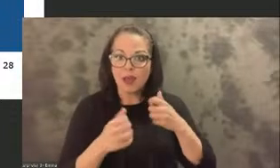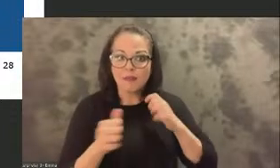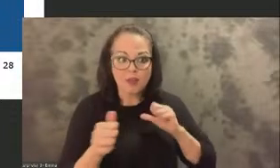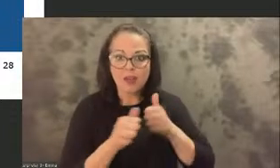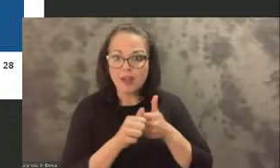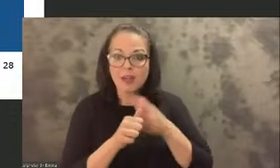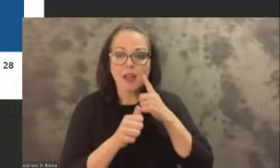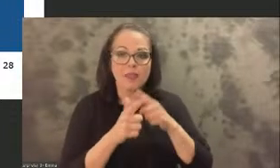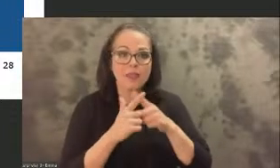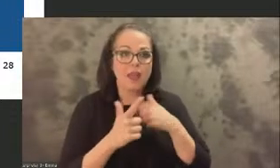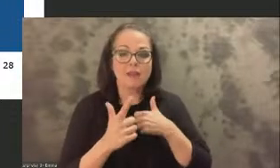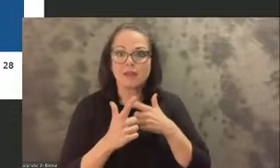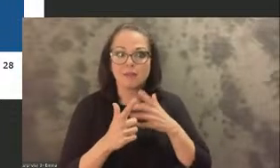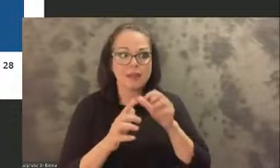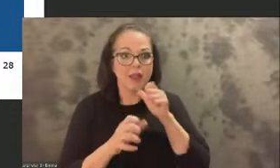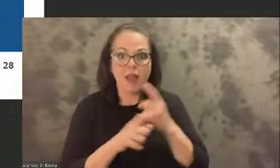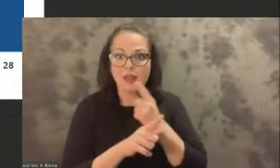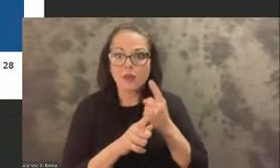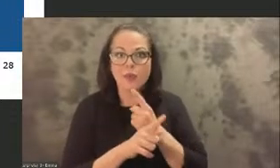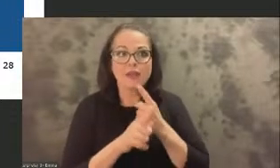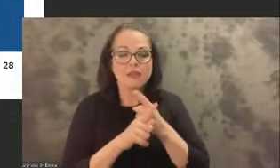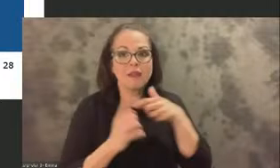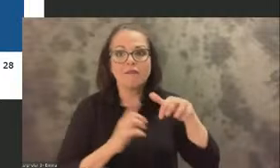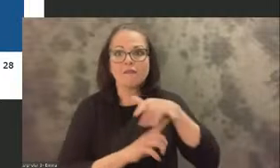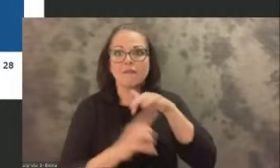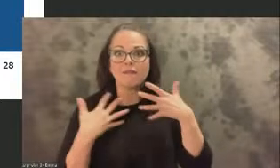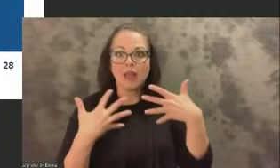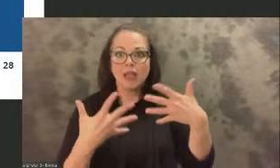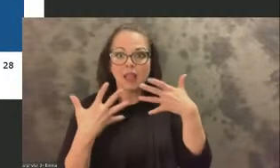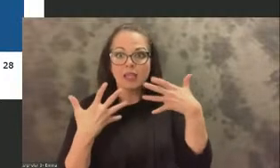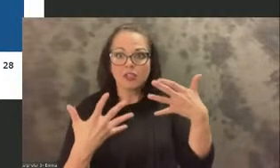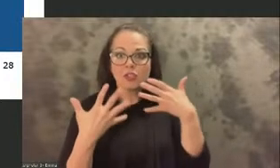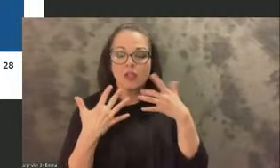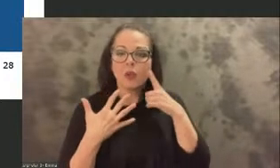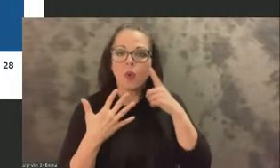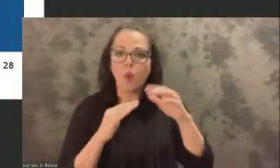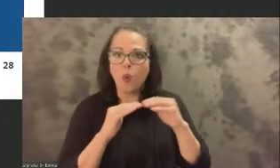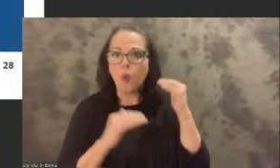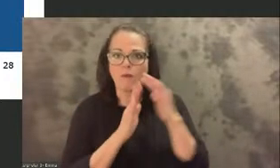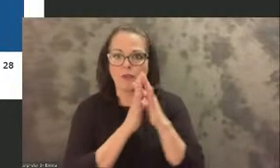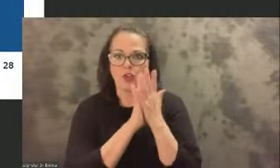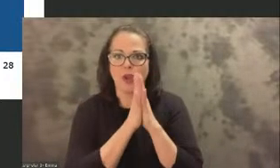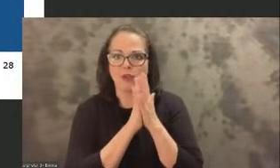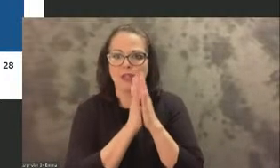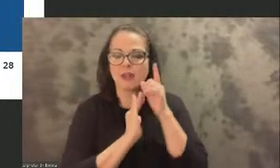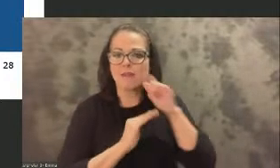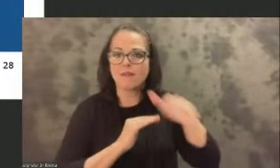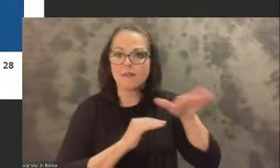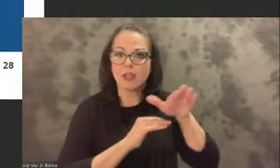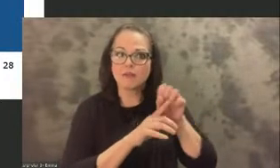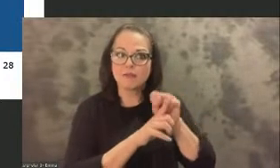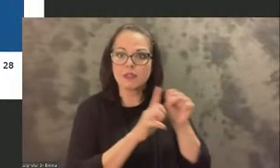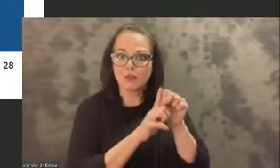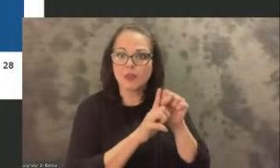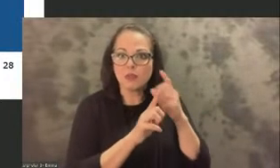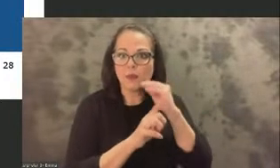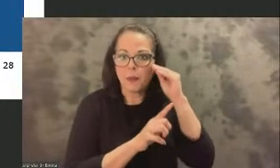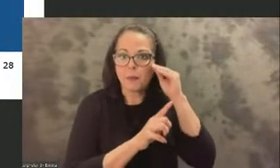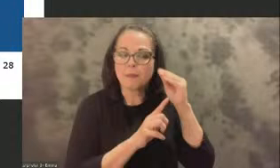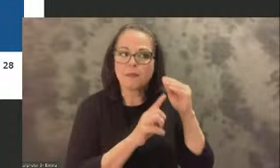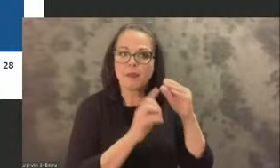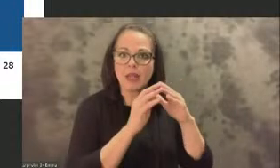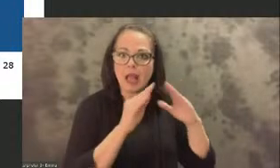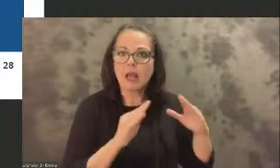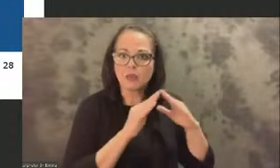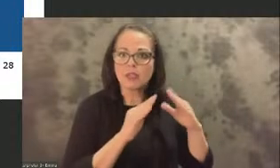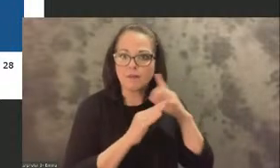adequate ventilation, or overcrowding in their housing conditions. The second problem statement is looking at